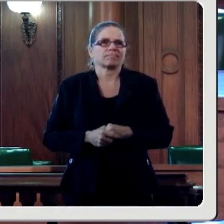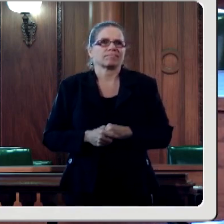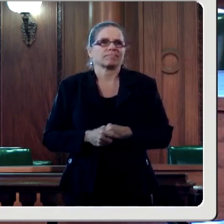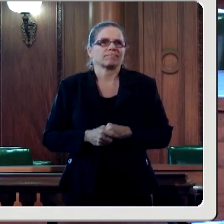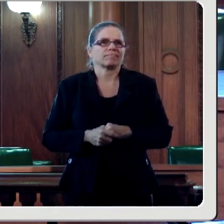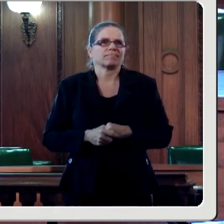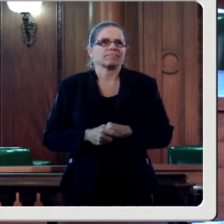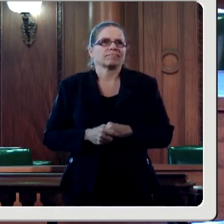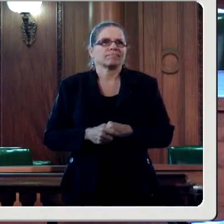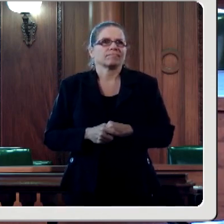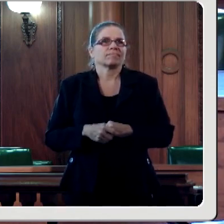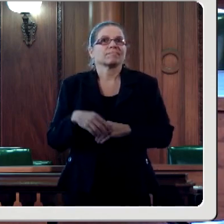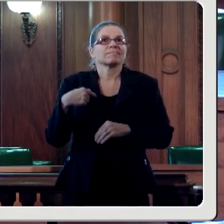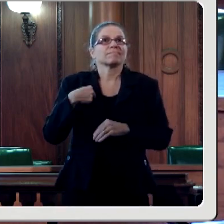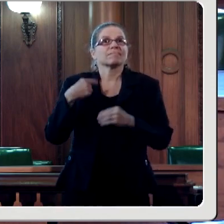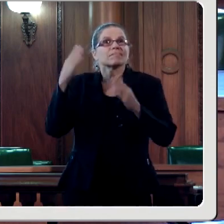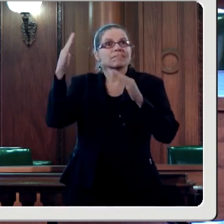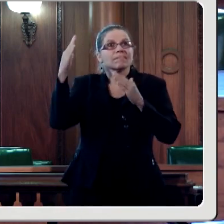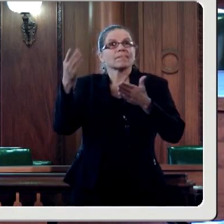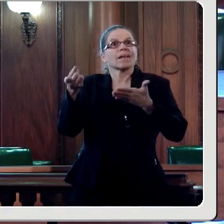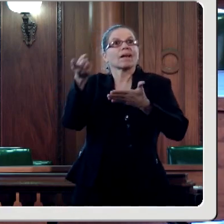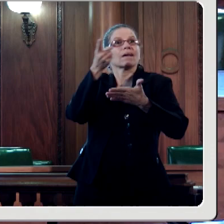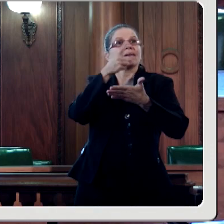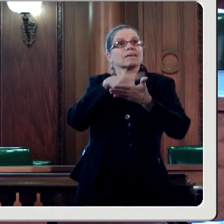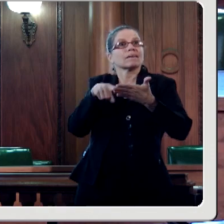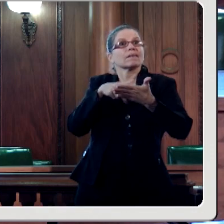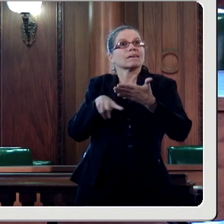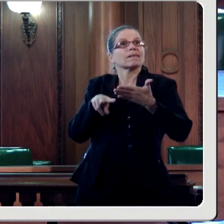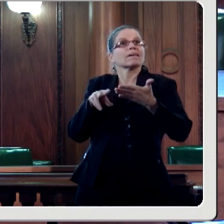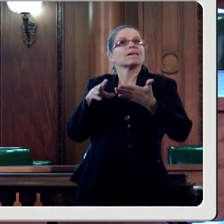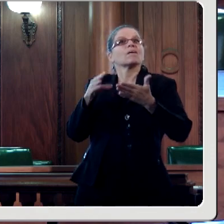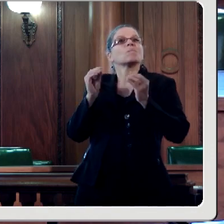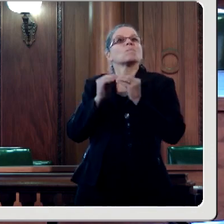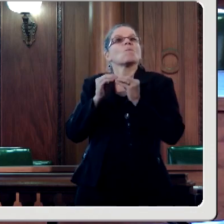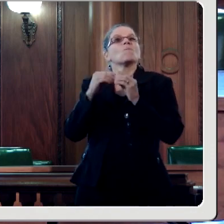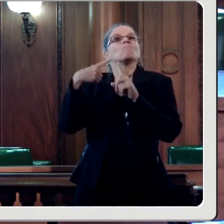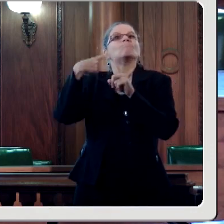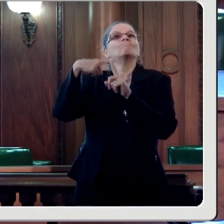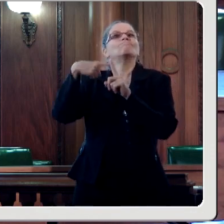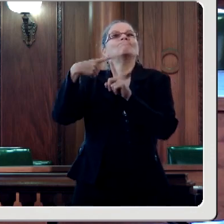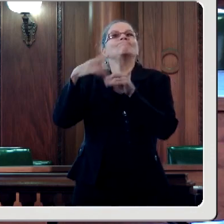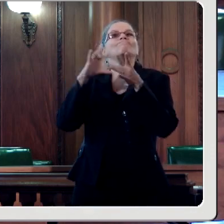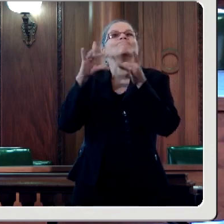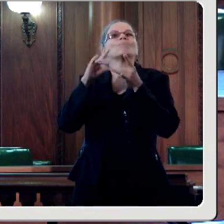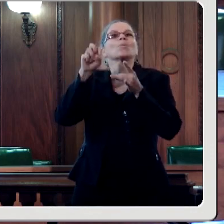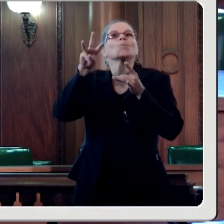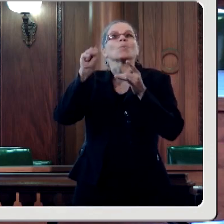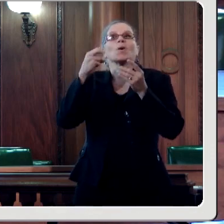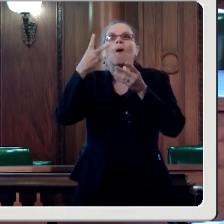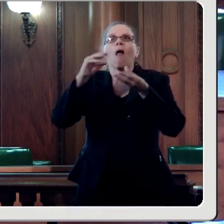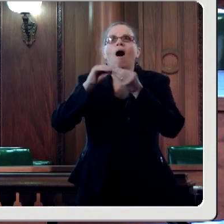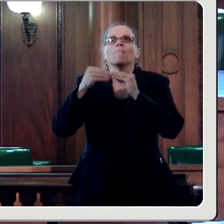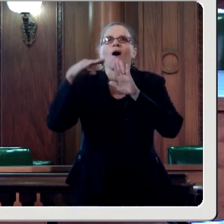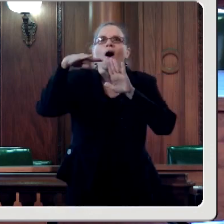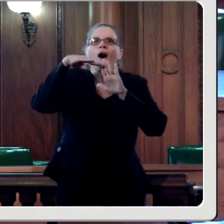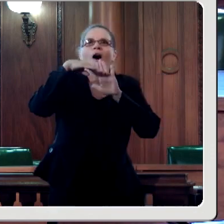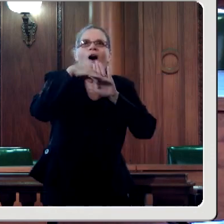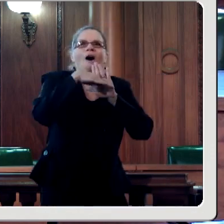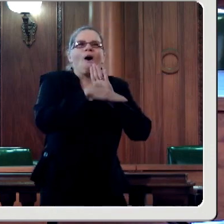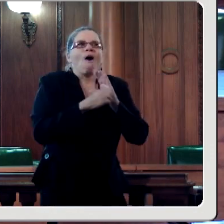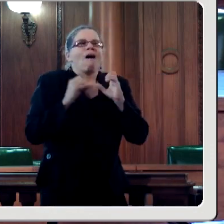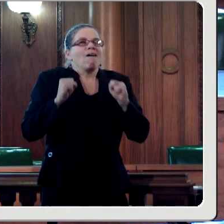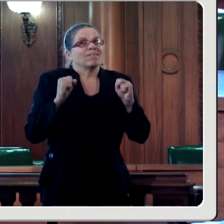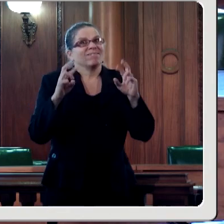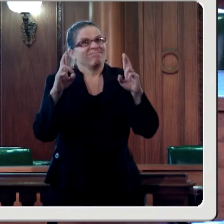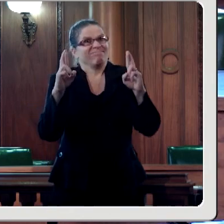challenging, we'll see you next Monday, and hopefully the numbers continue to go down, and they will if you keep